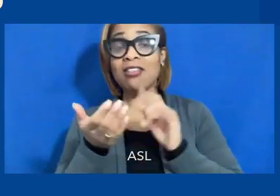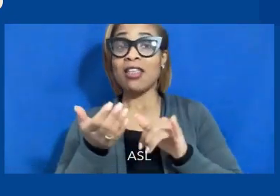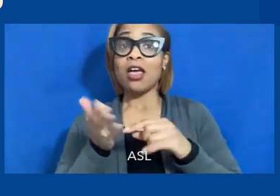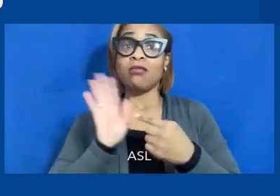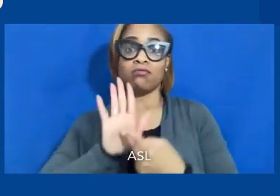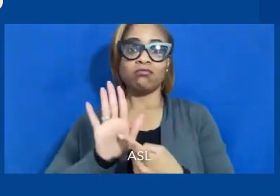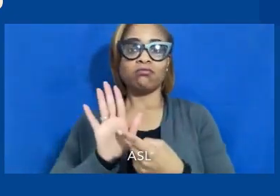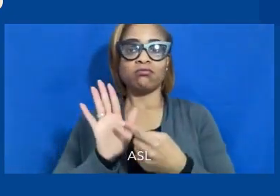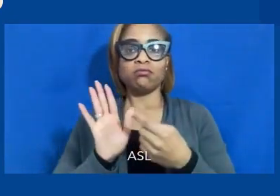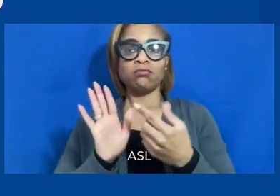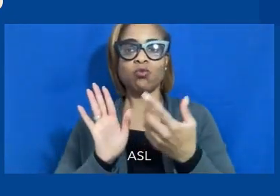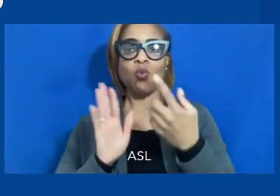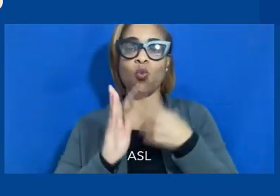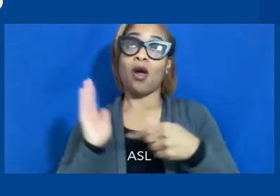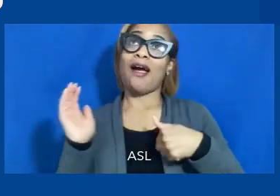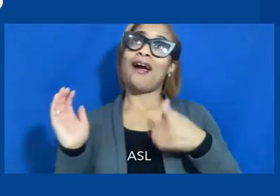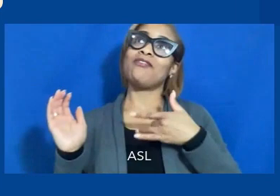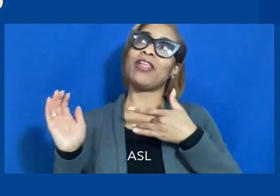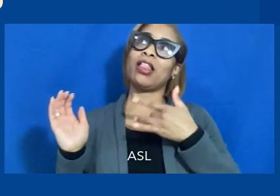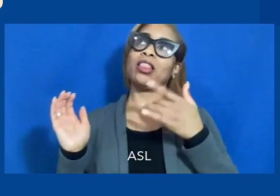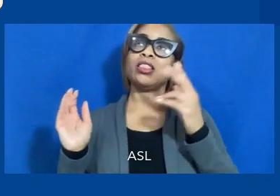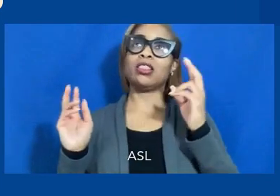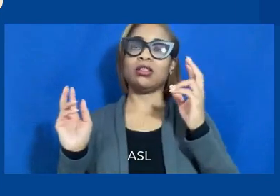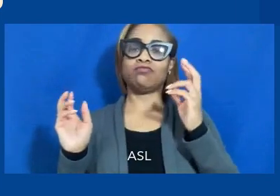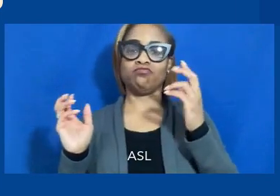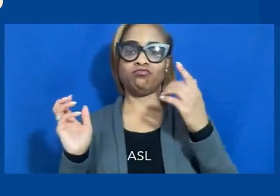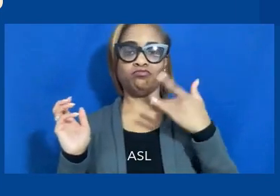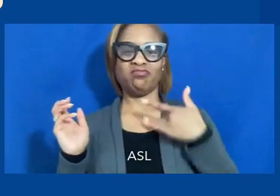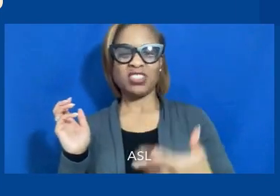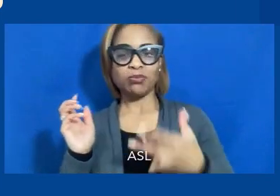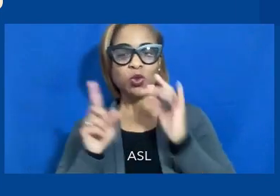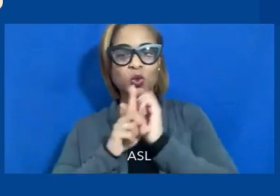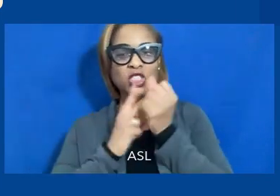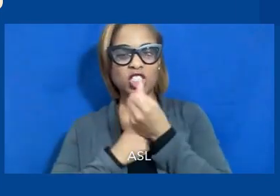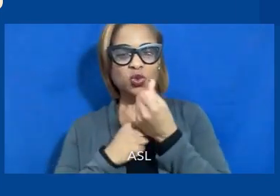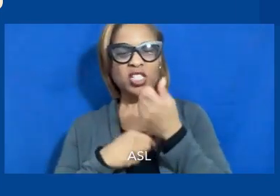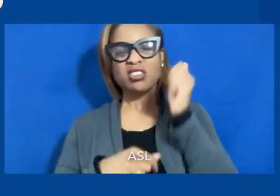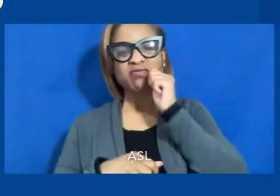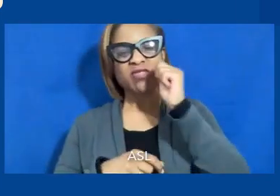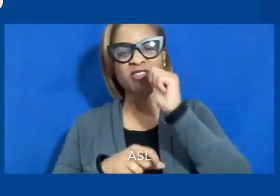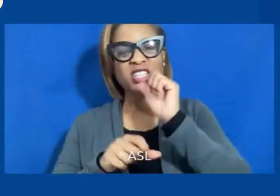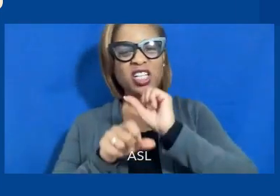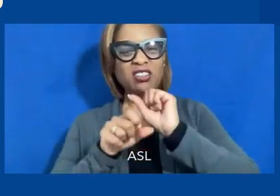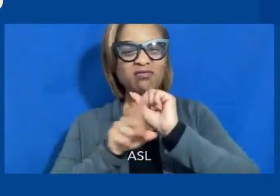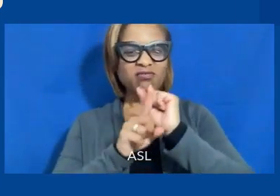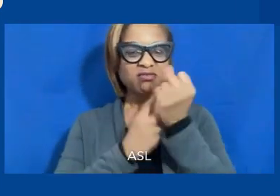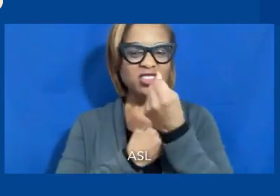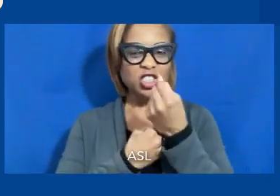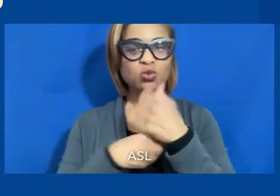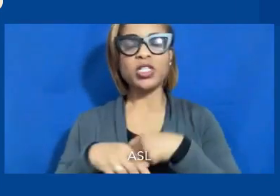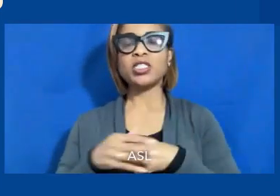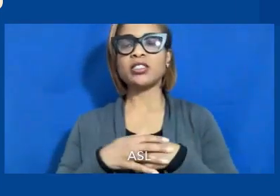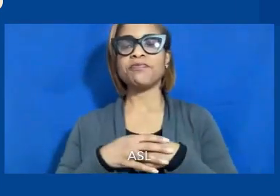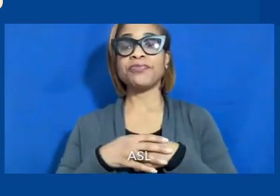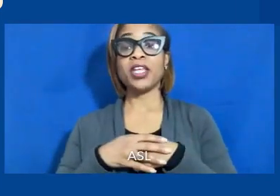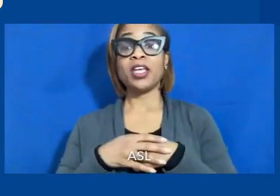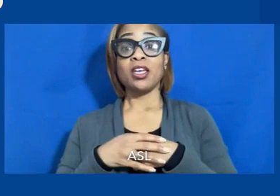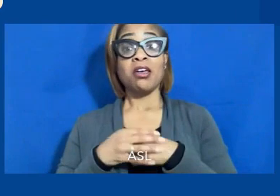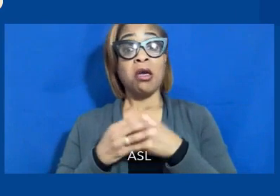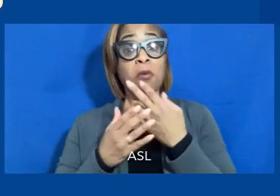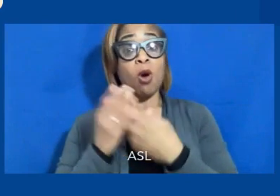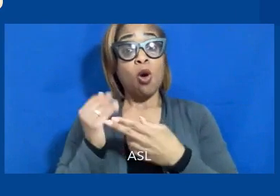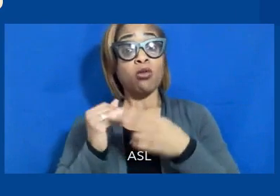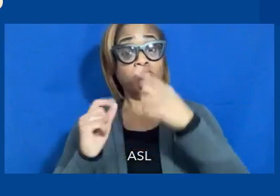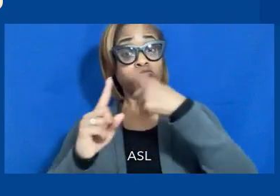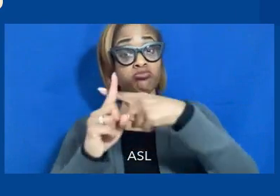very typical situations that I work in every day. And they both were really positive